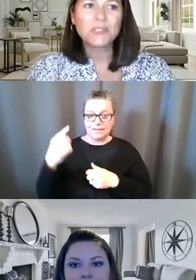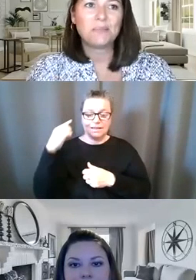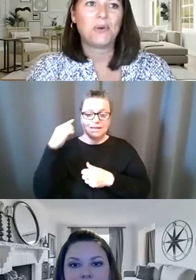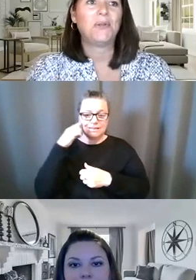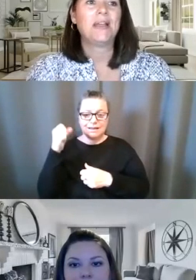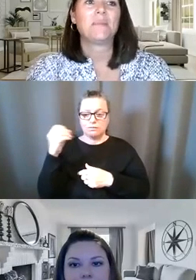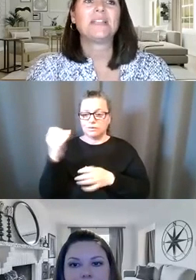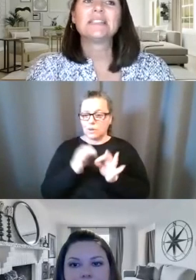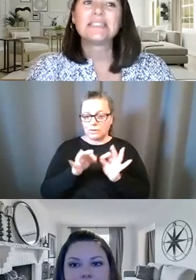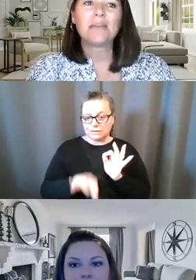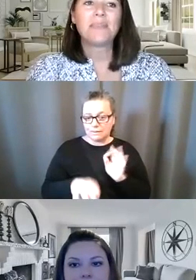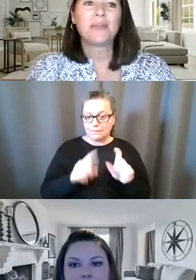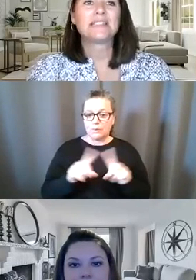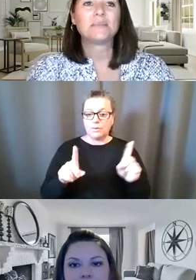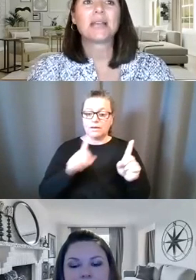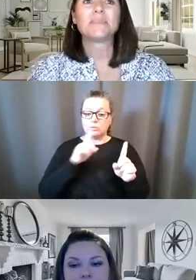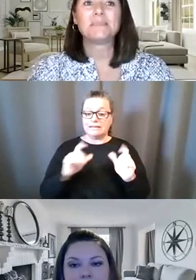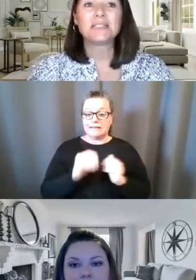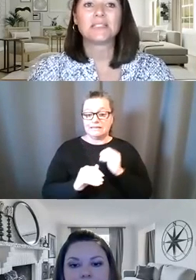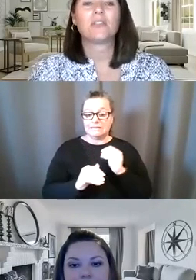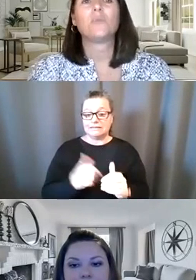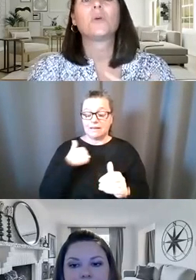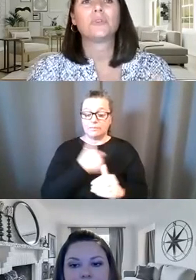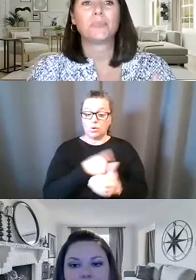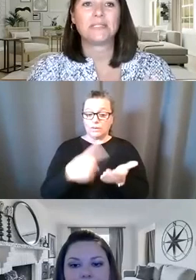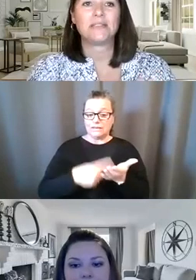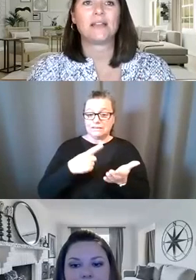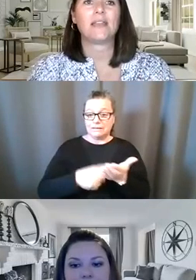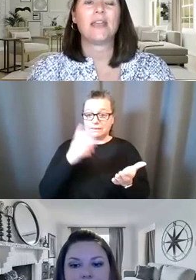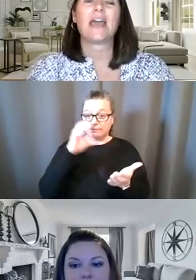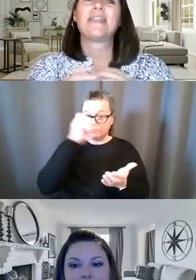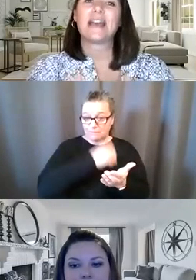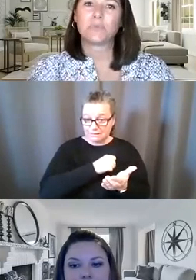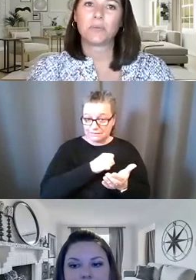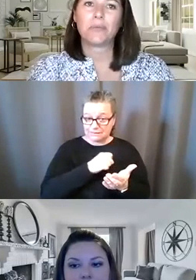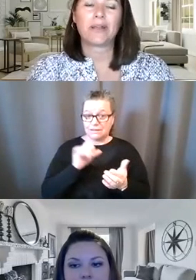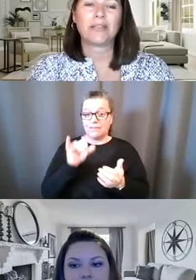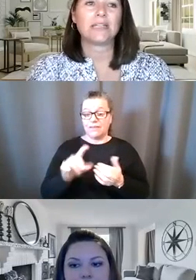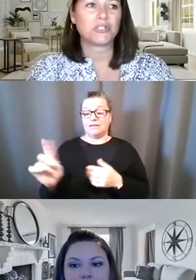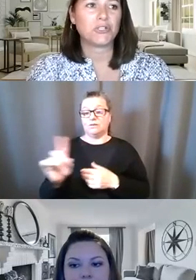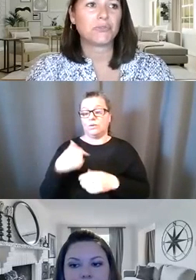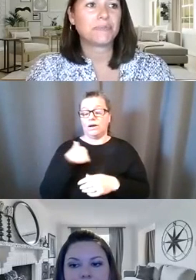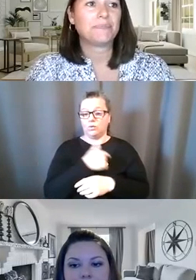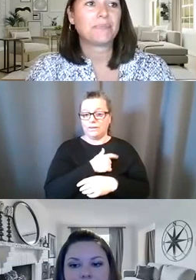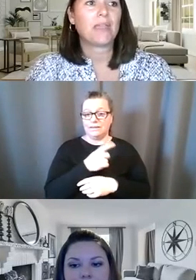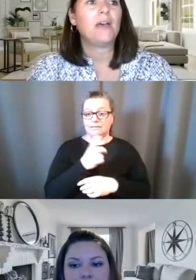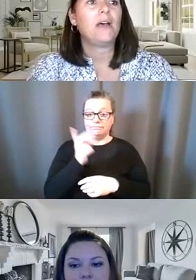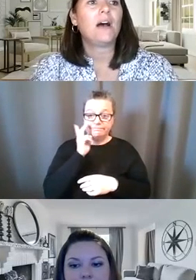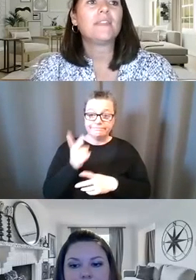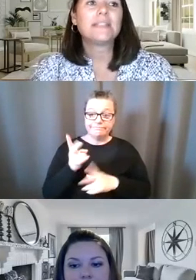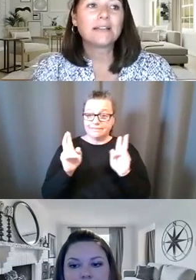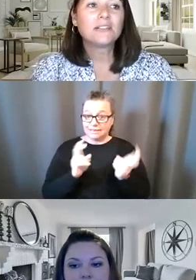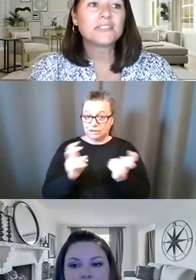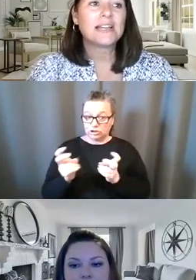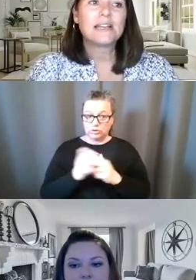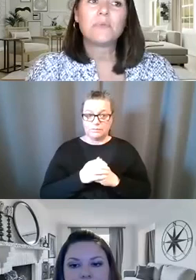so simple, but it's a step that we sometimes miss until the work group is done. And that's where we run into issues. On